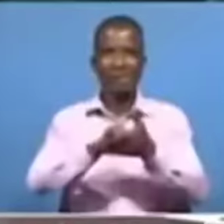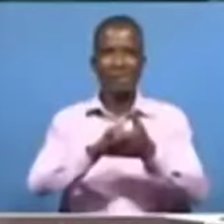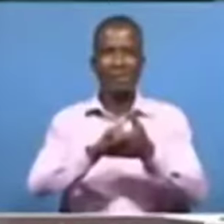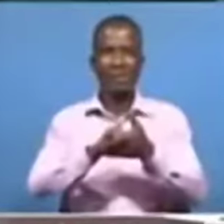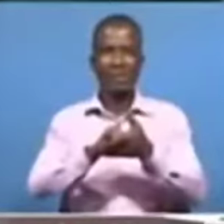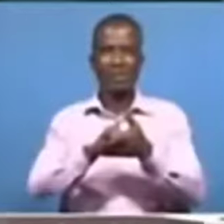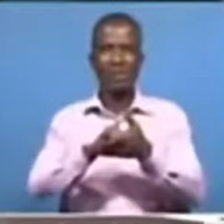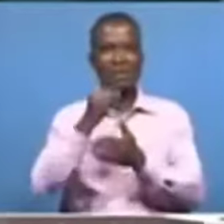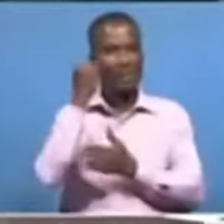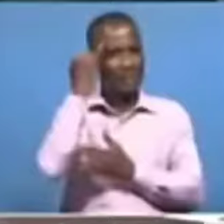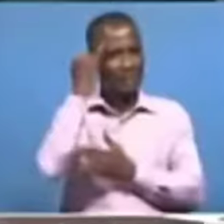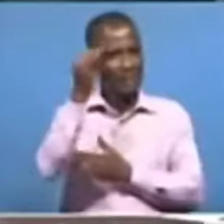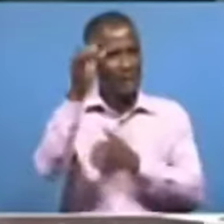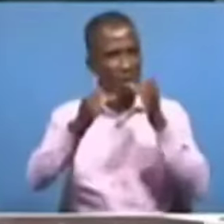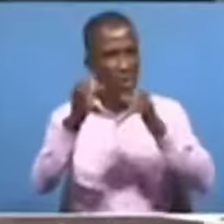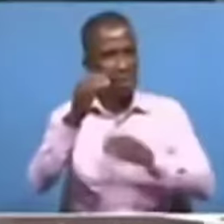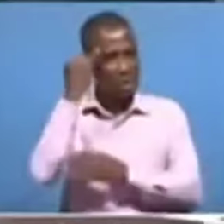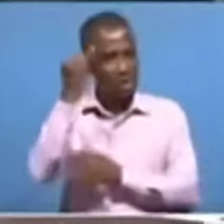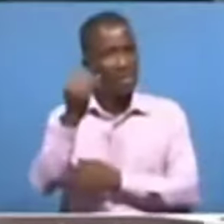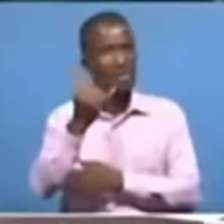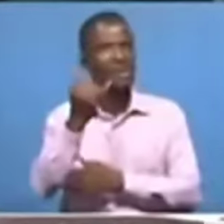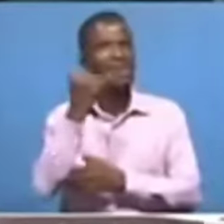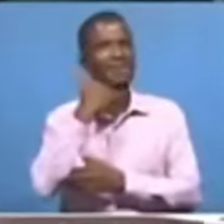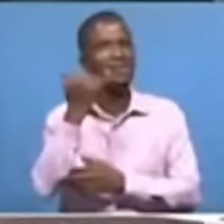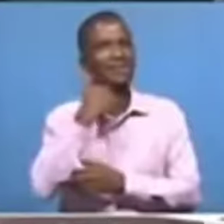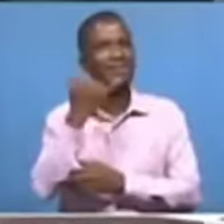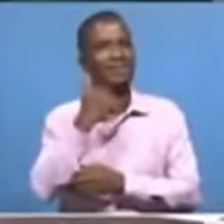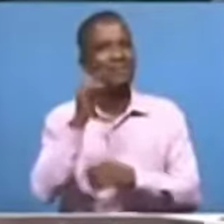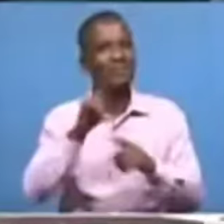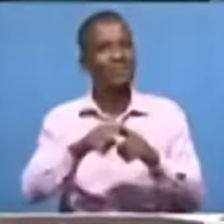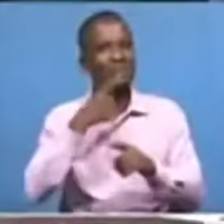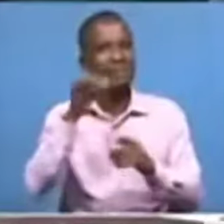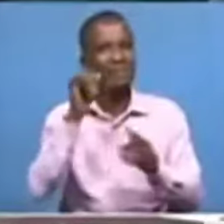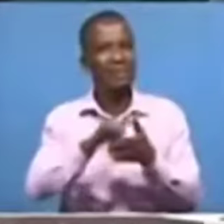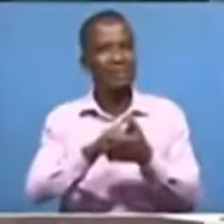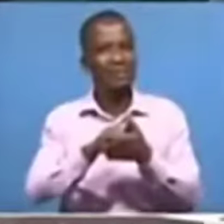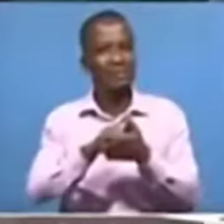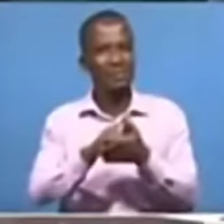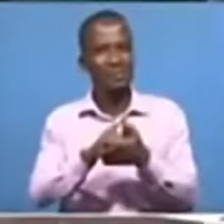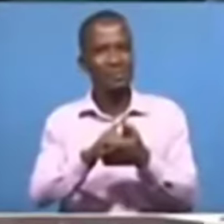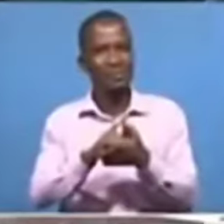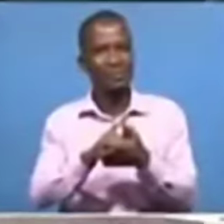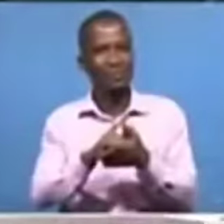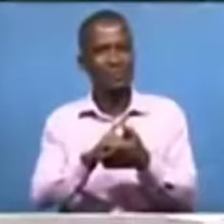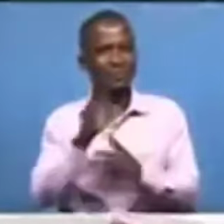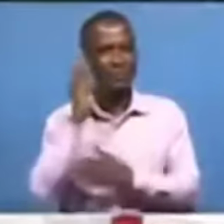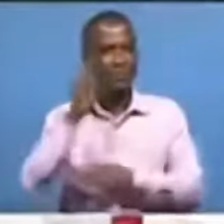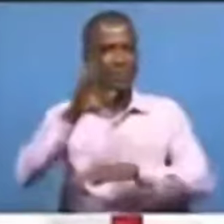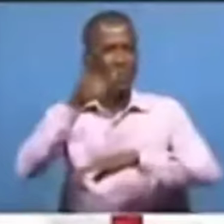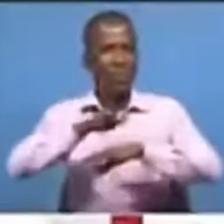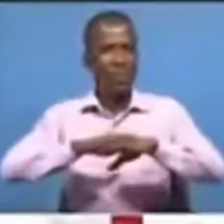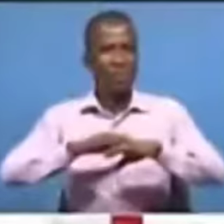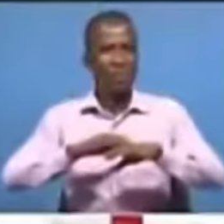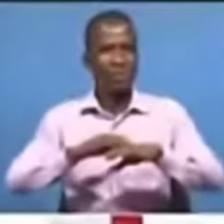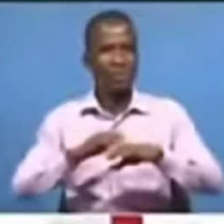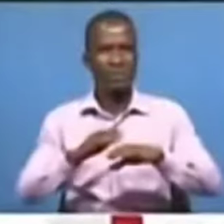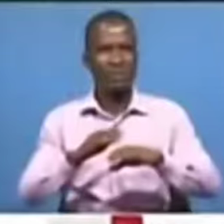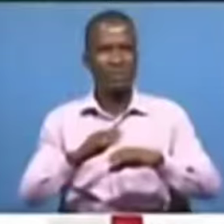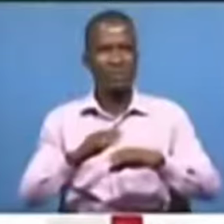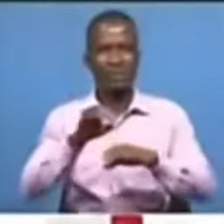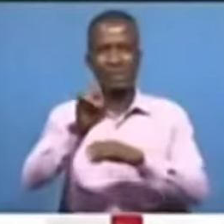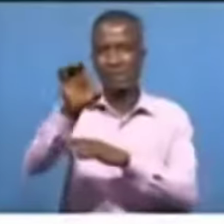their opinion, it was wrong for counsel to have said that he will be calling